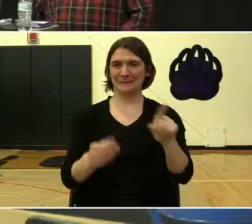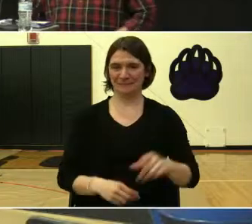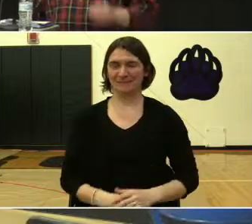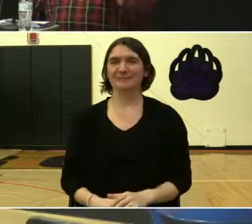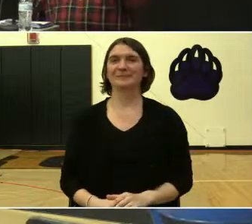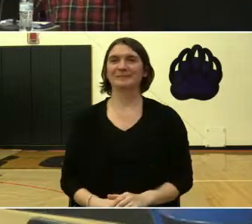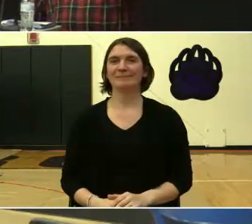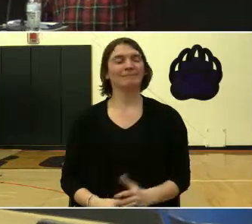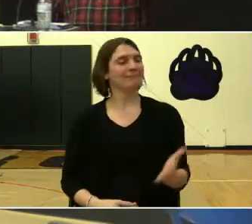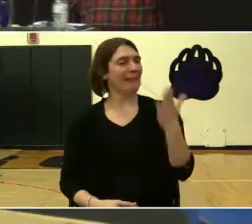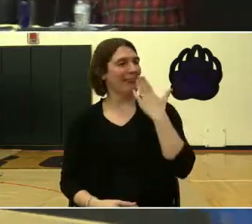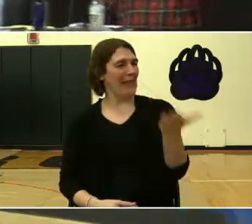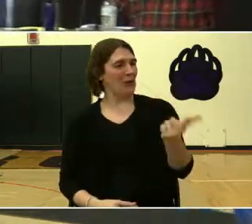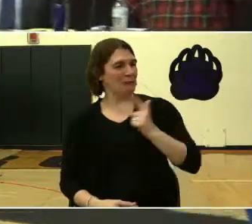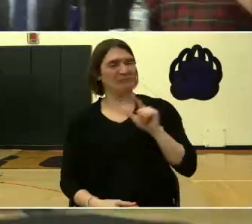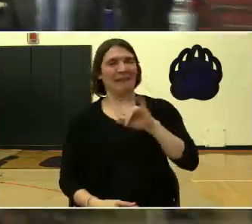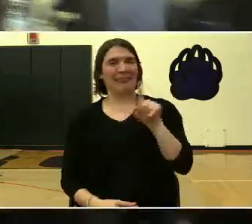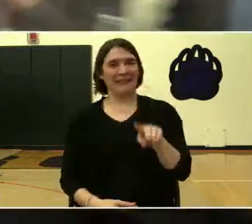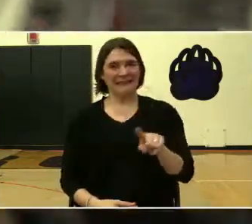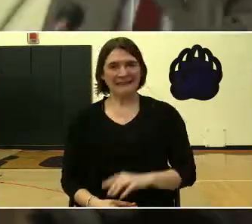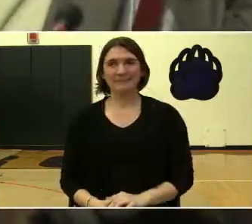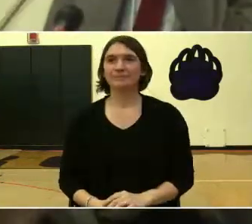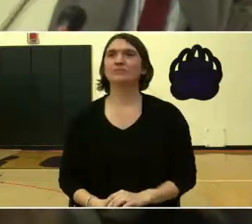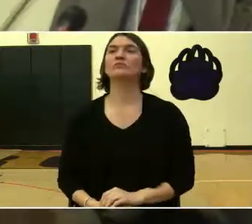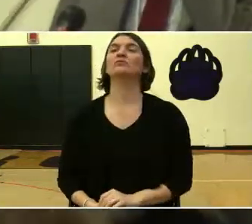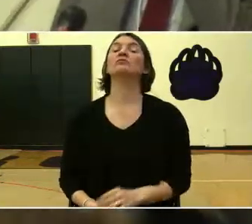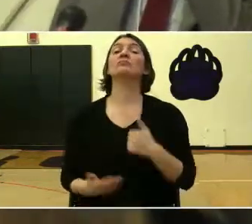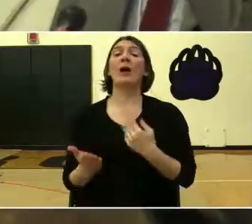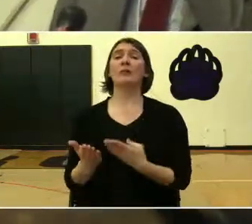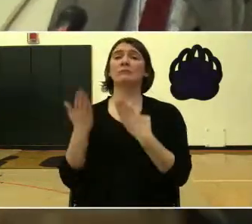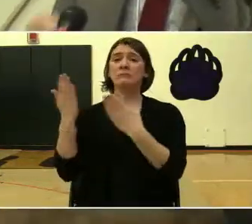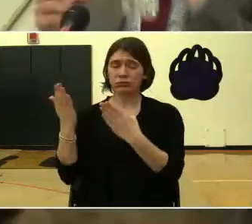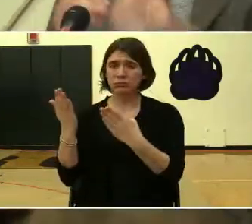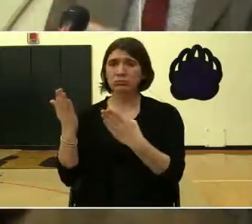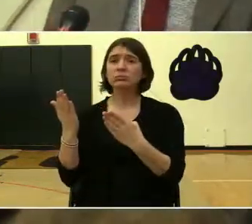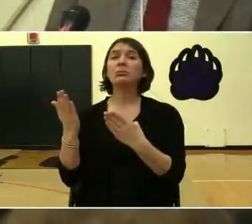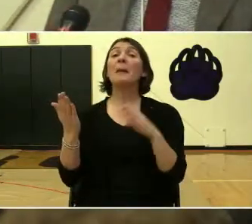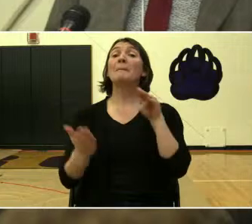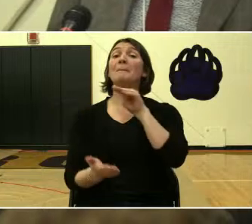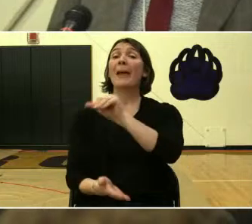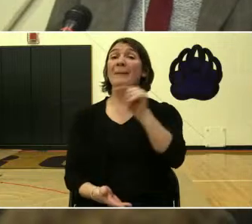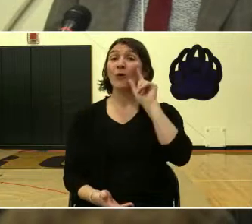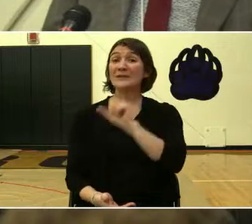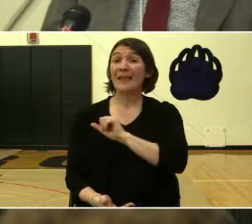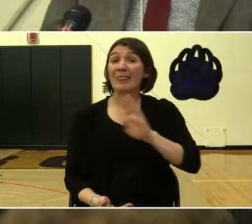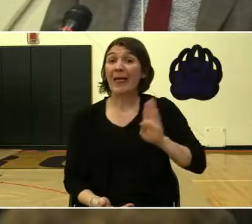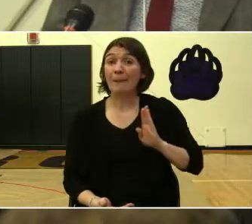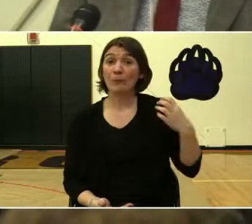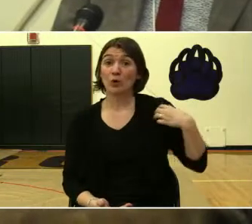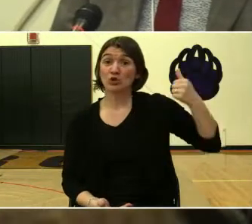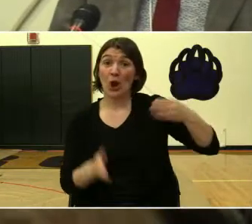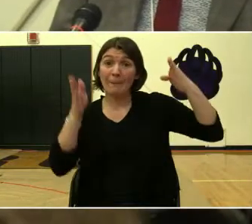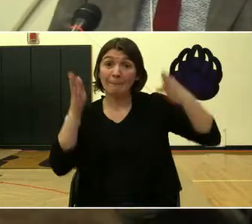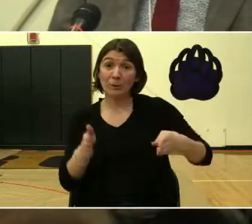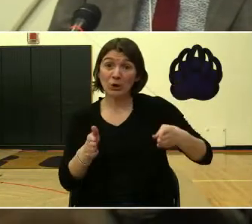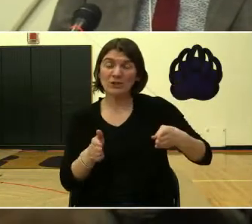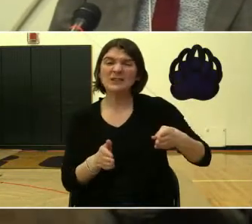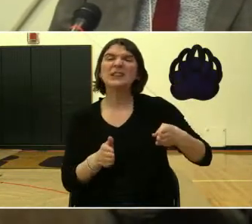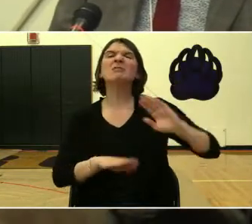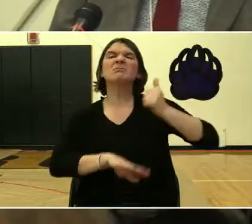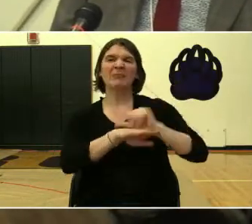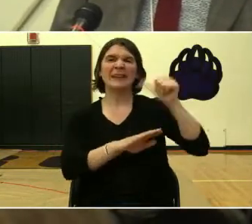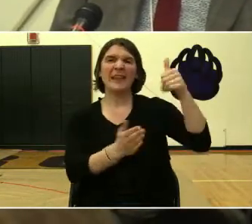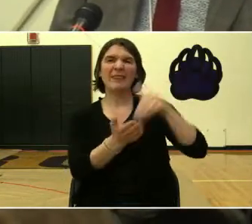recognized thank you Mr moderator I move that the compensation of the select board chairperson be set